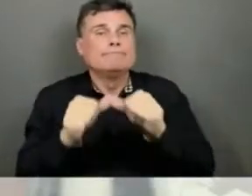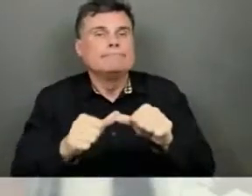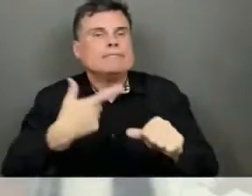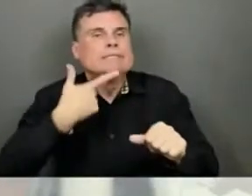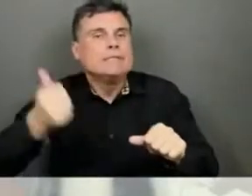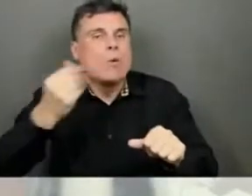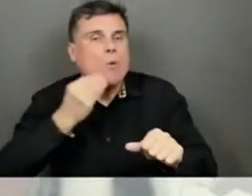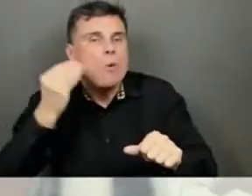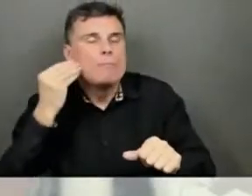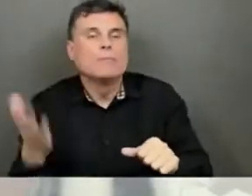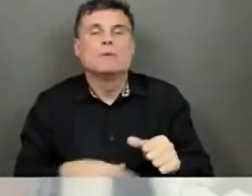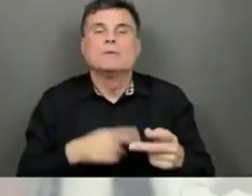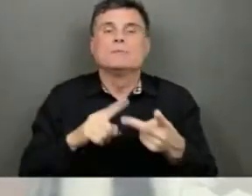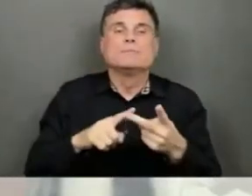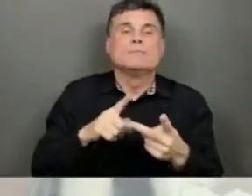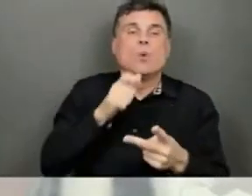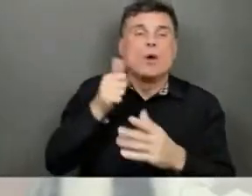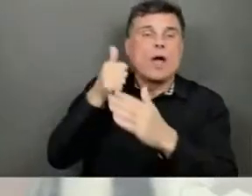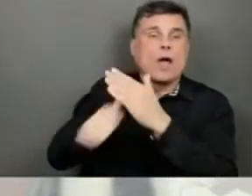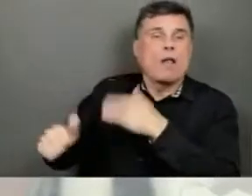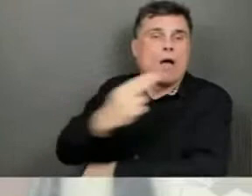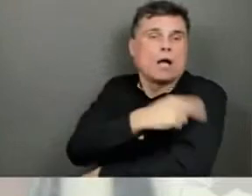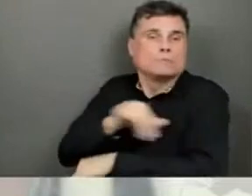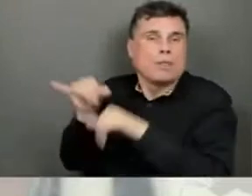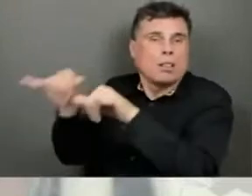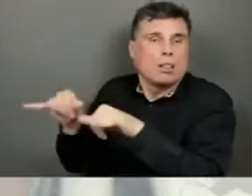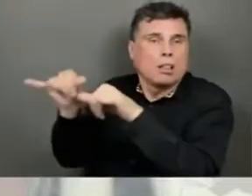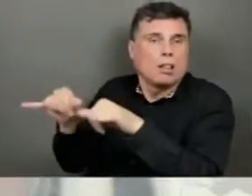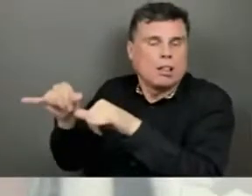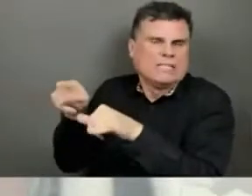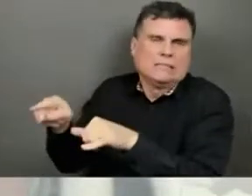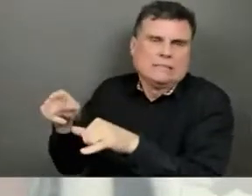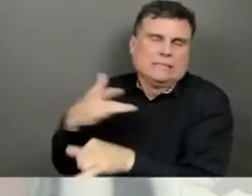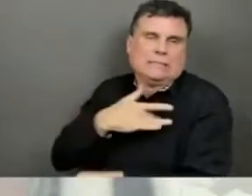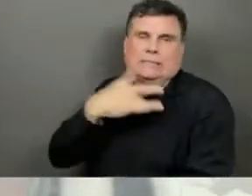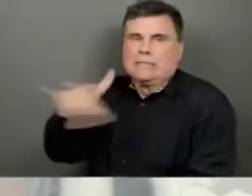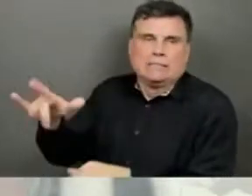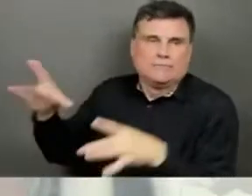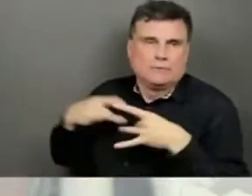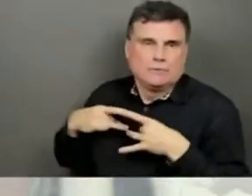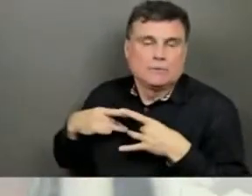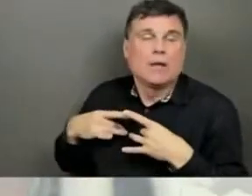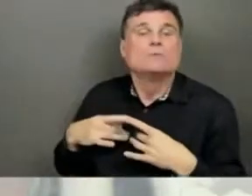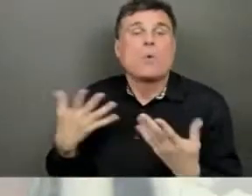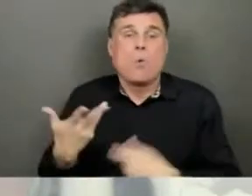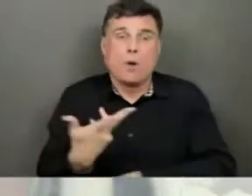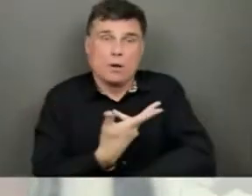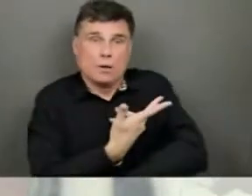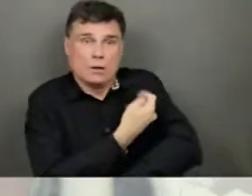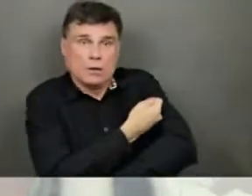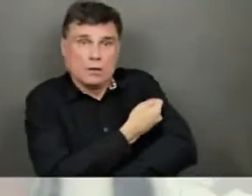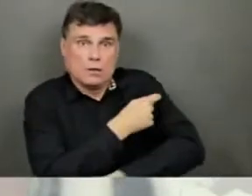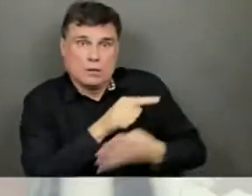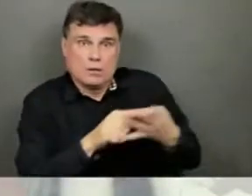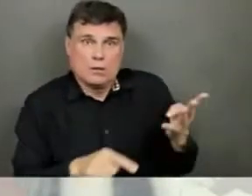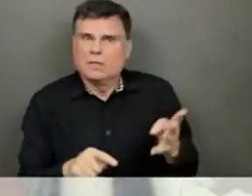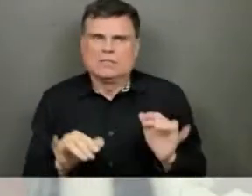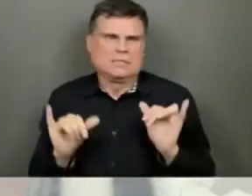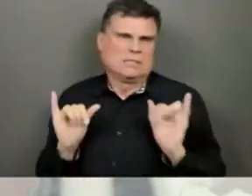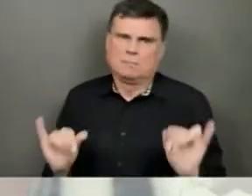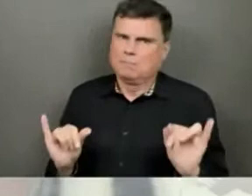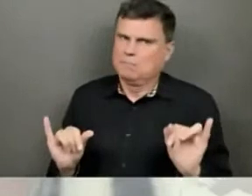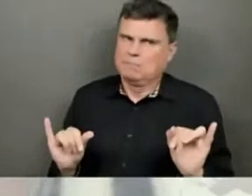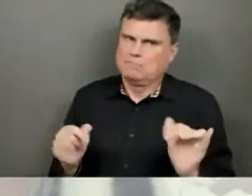being made by employers in other workplaces, in healthcare, the vaccine requirement that provides